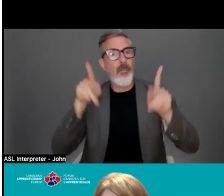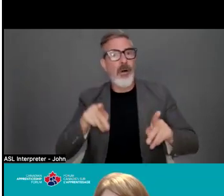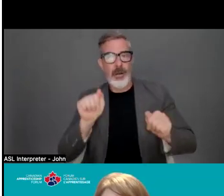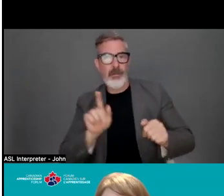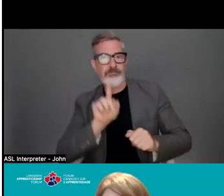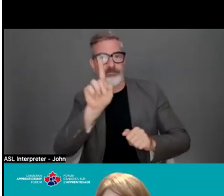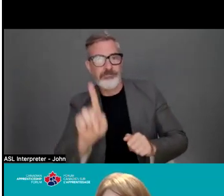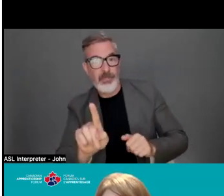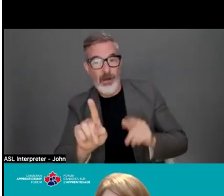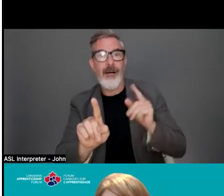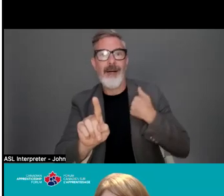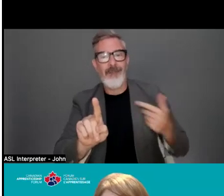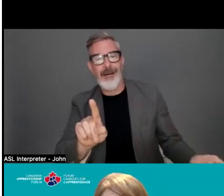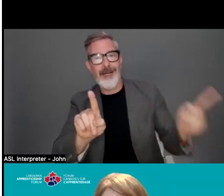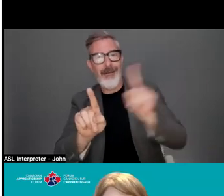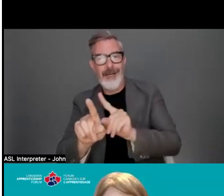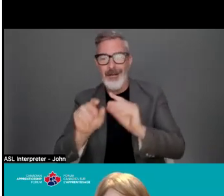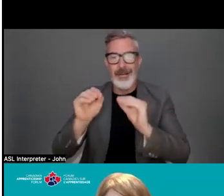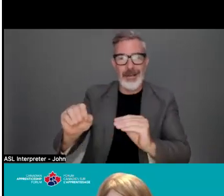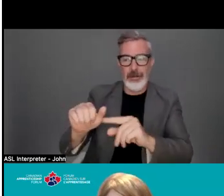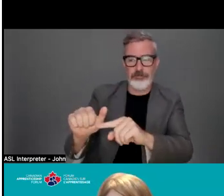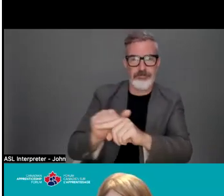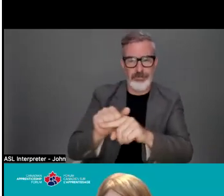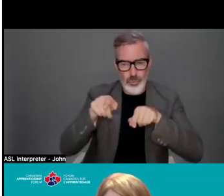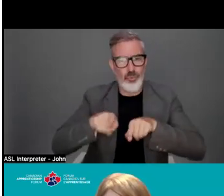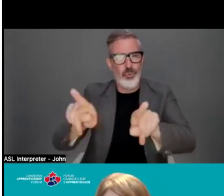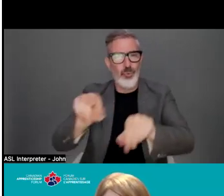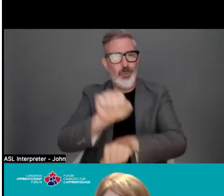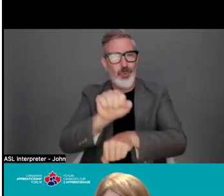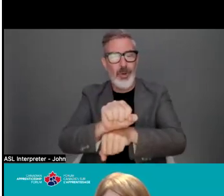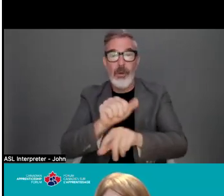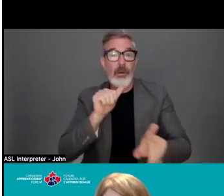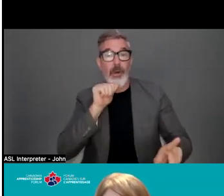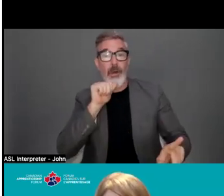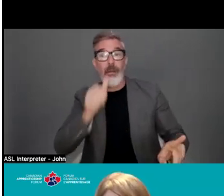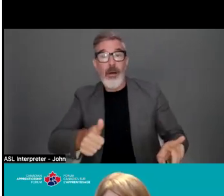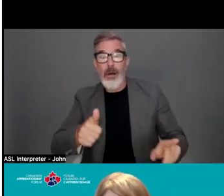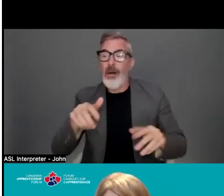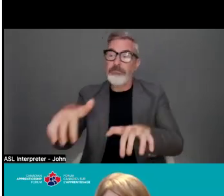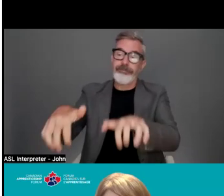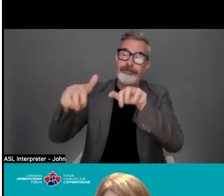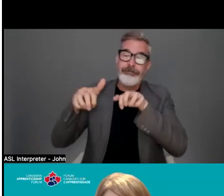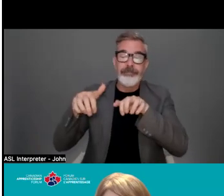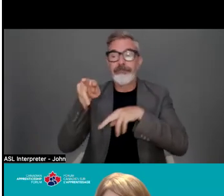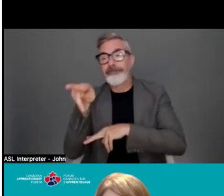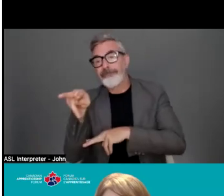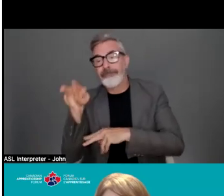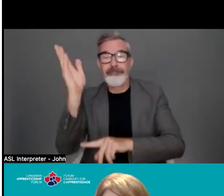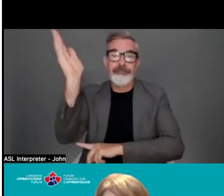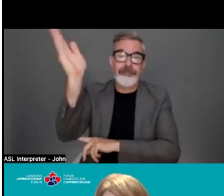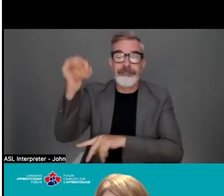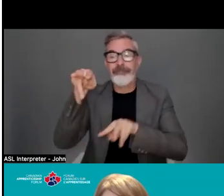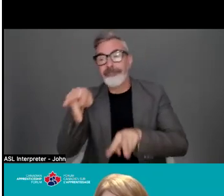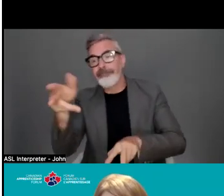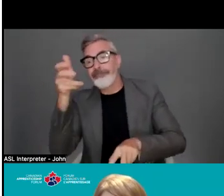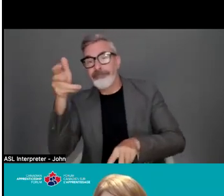Instead of spending your time in a lecture hall, you spend 80% of your time on the job,